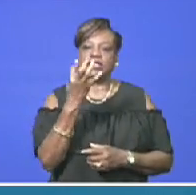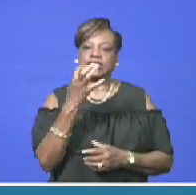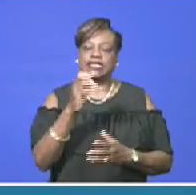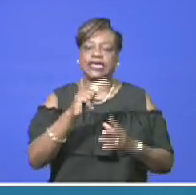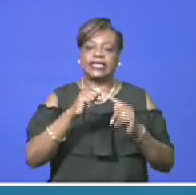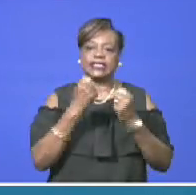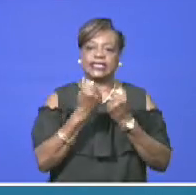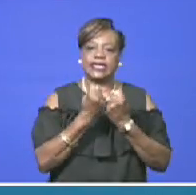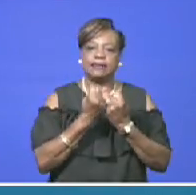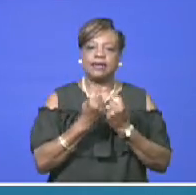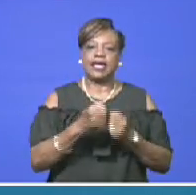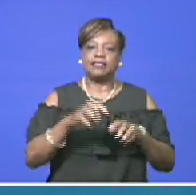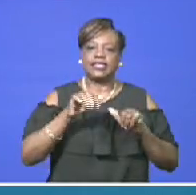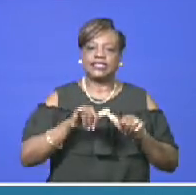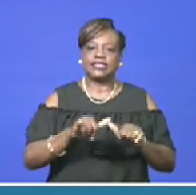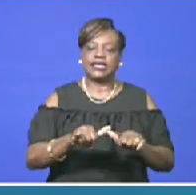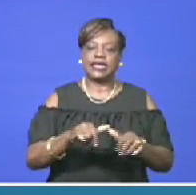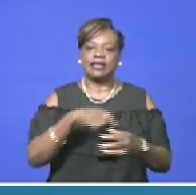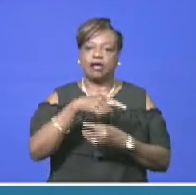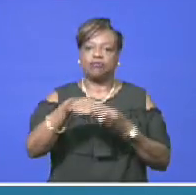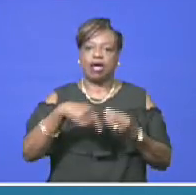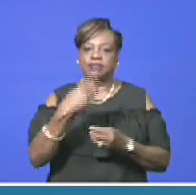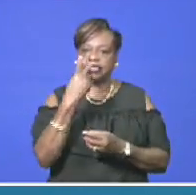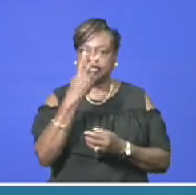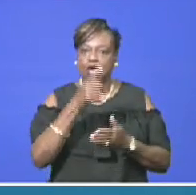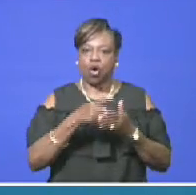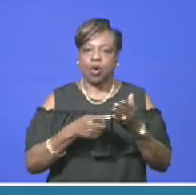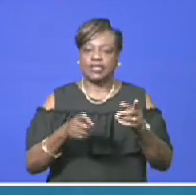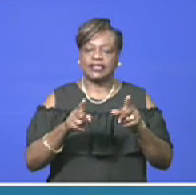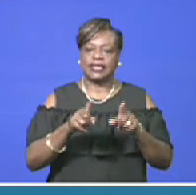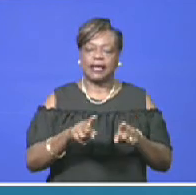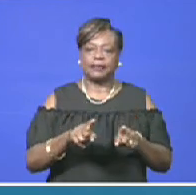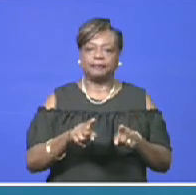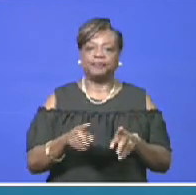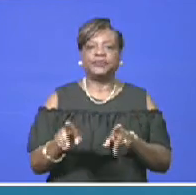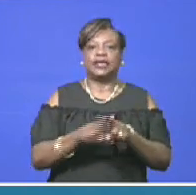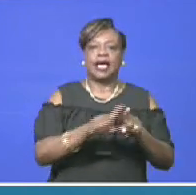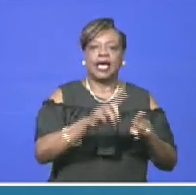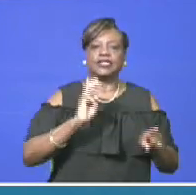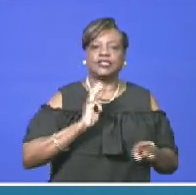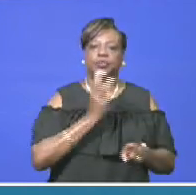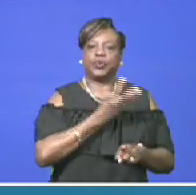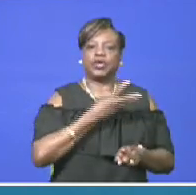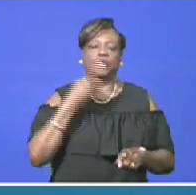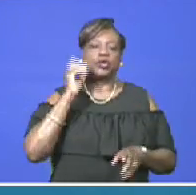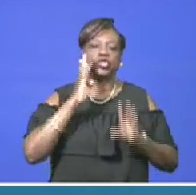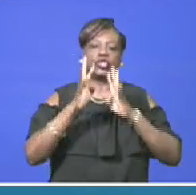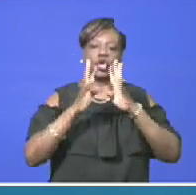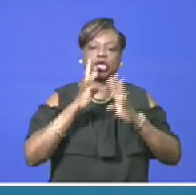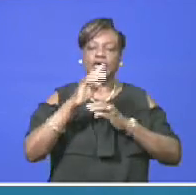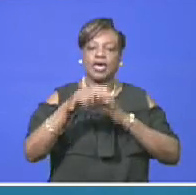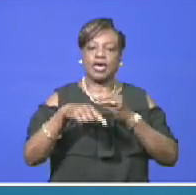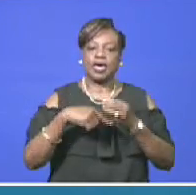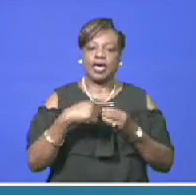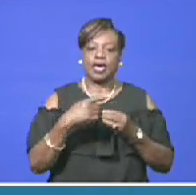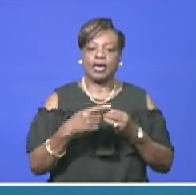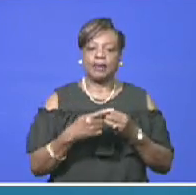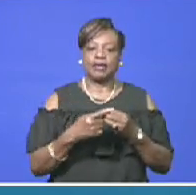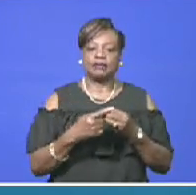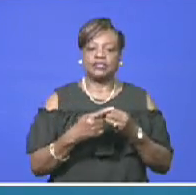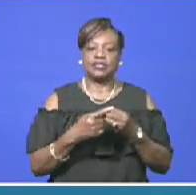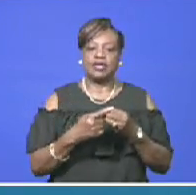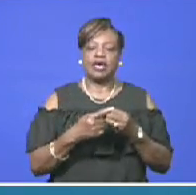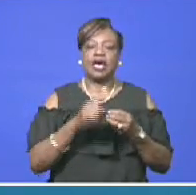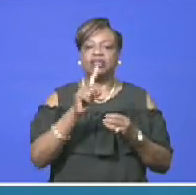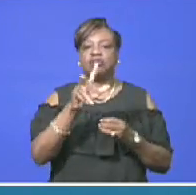you know, see what's happened, really coming from, as we were talking about earlier, some people maybe picked us, I think, 130th out of